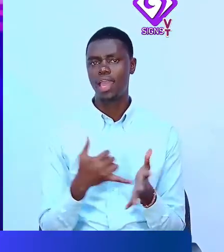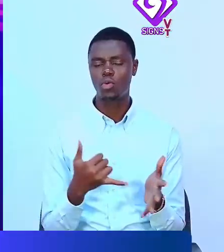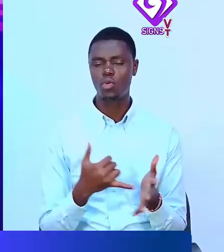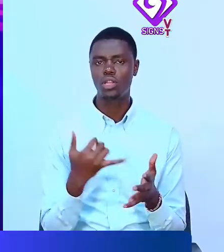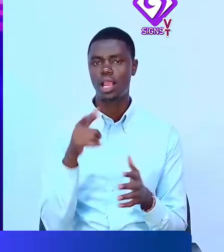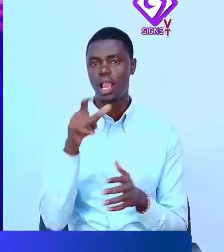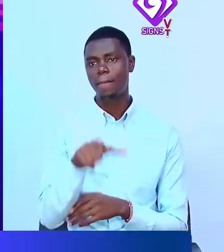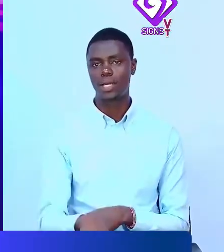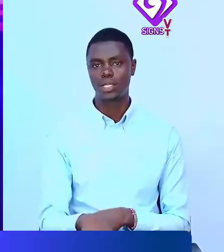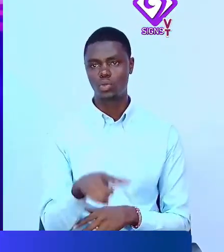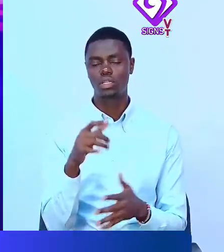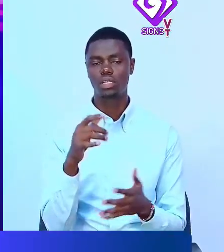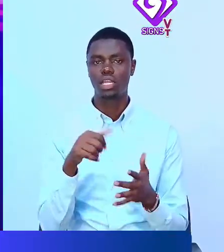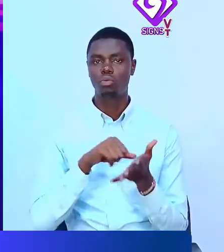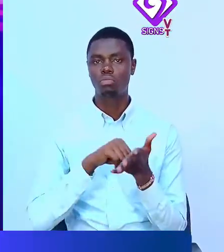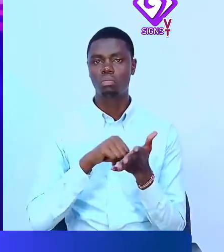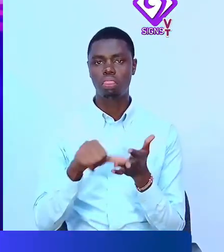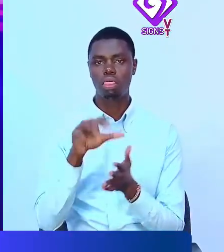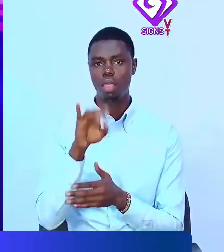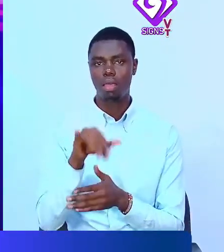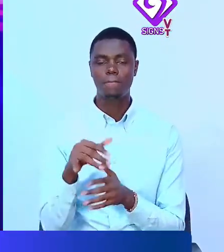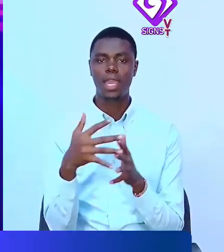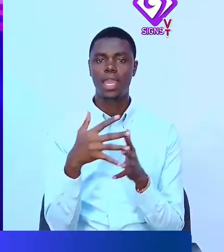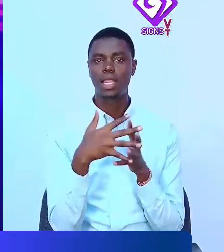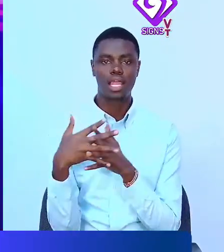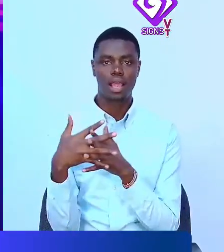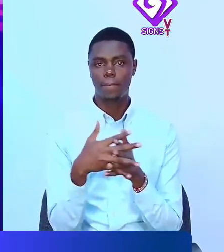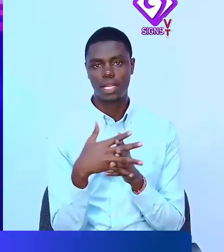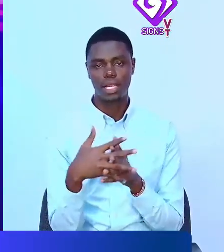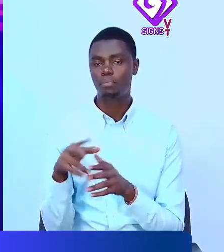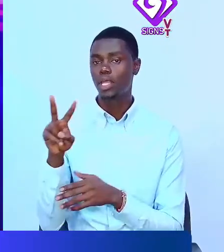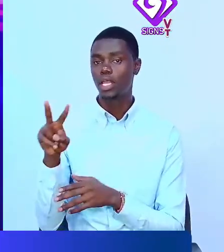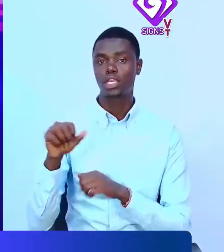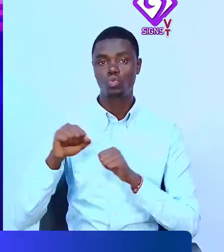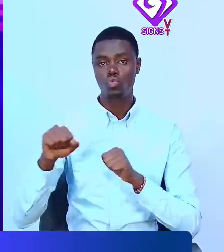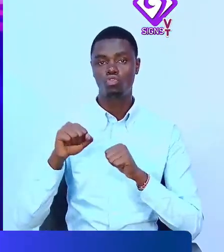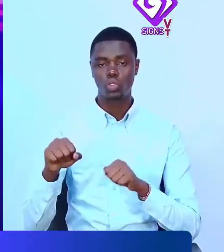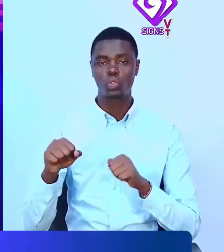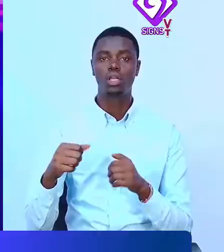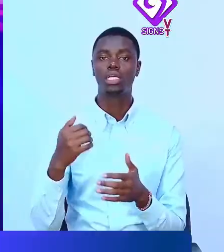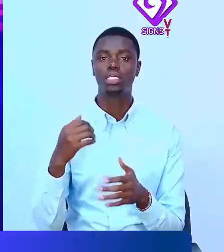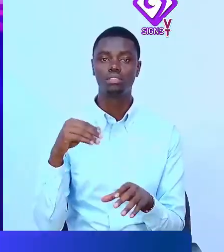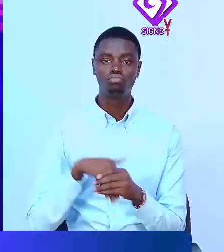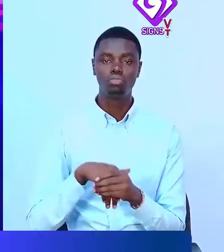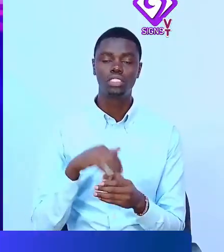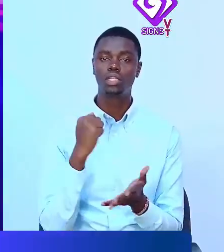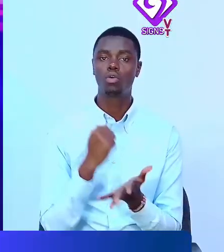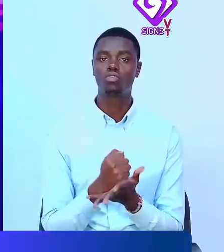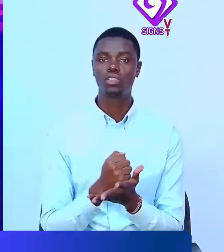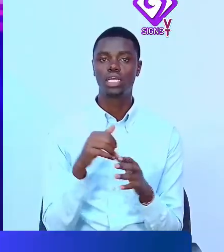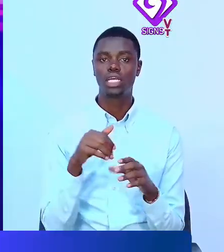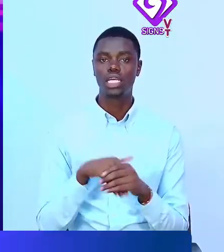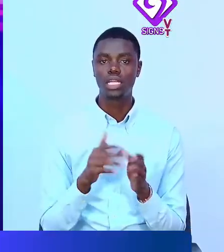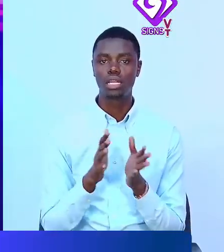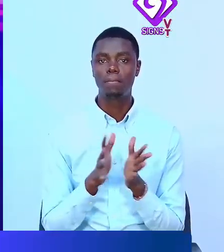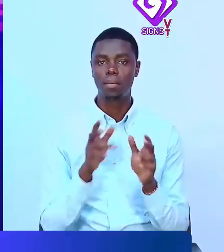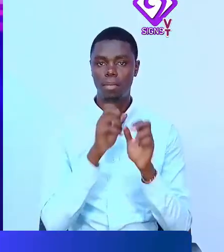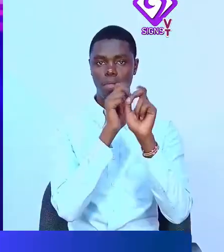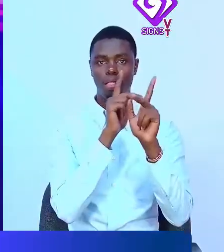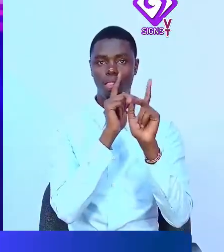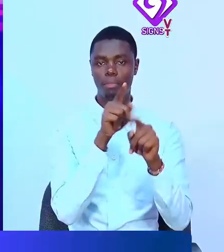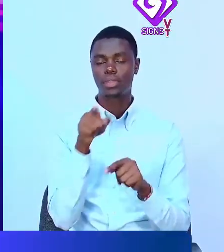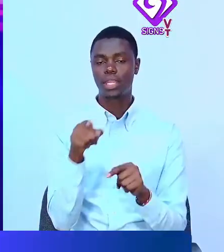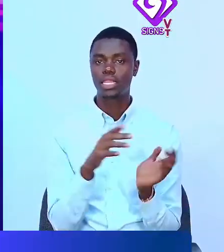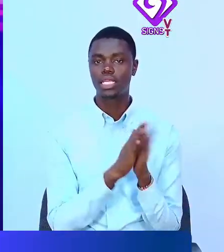figures blacklisted by the United States, the two officials remain in office amid public outrage. This is a